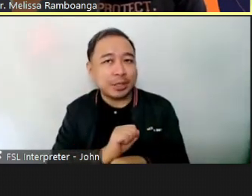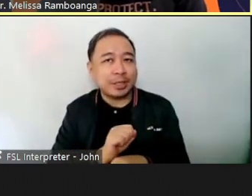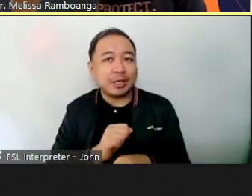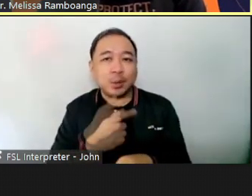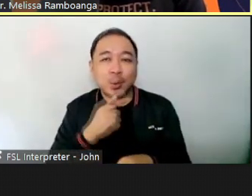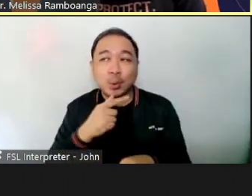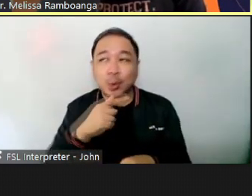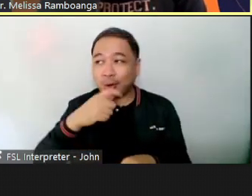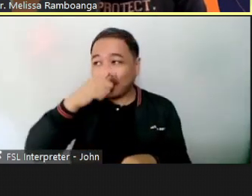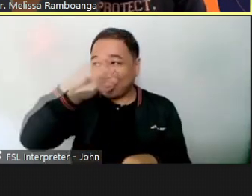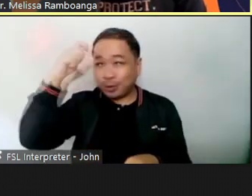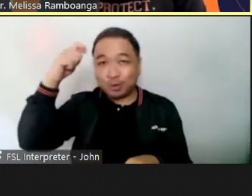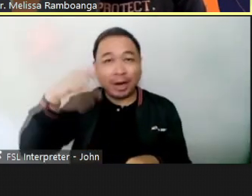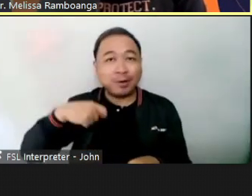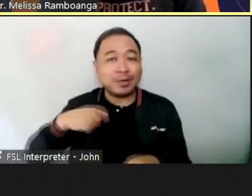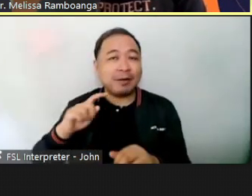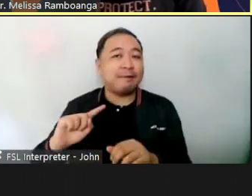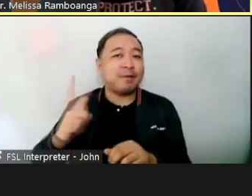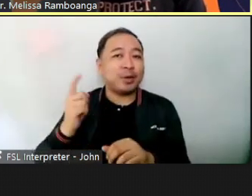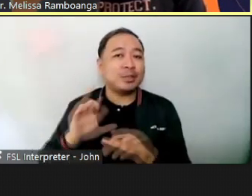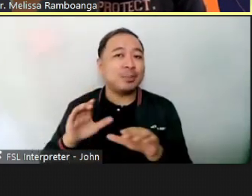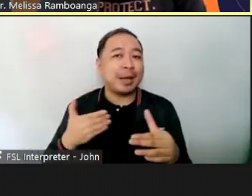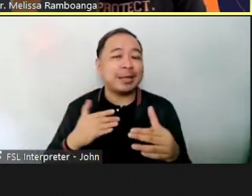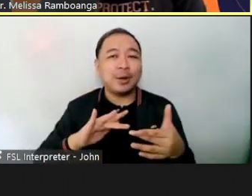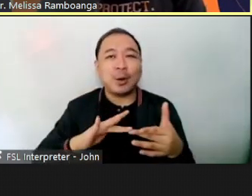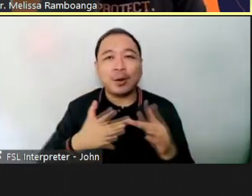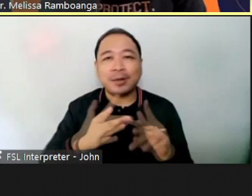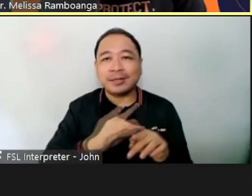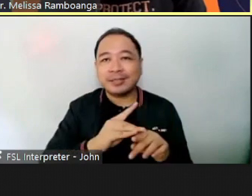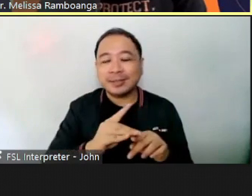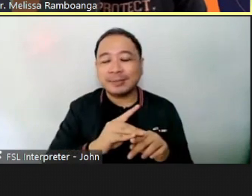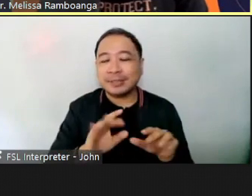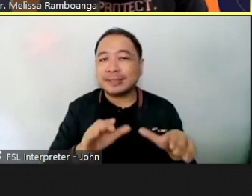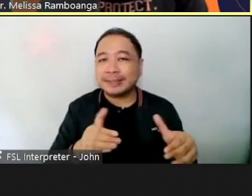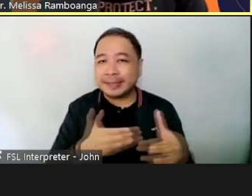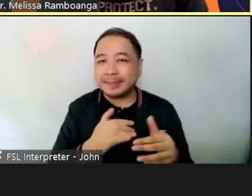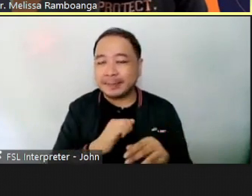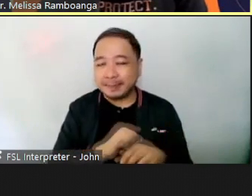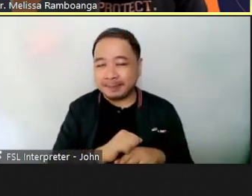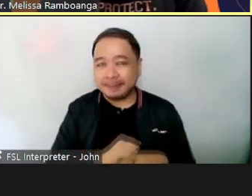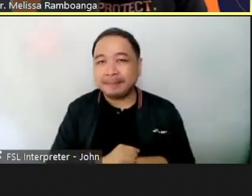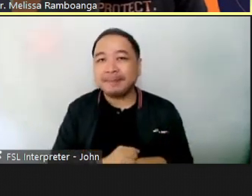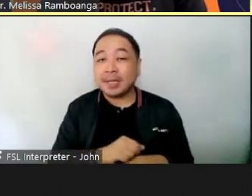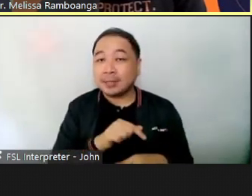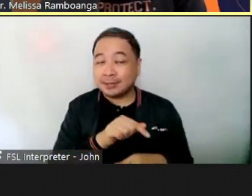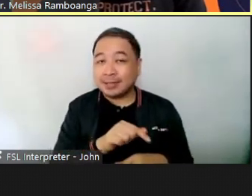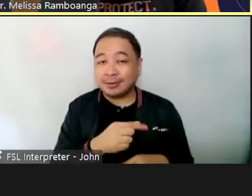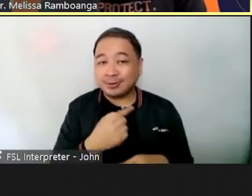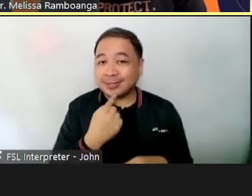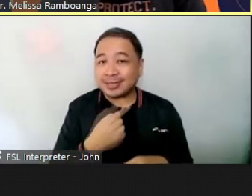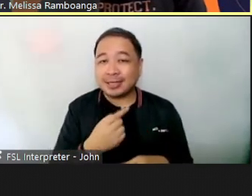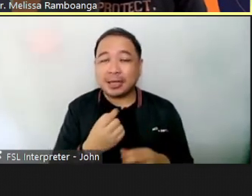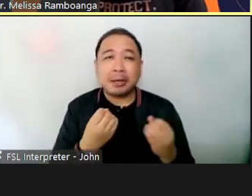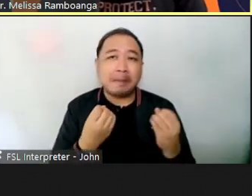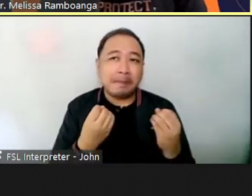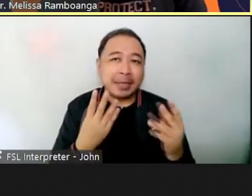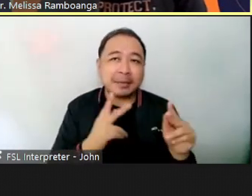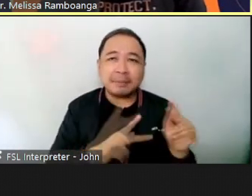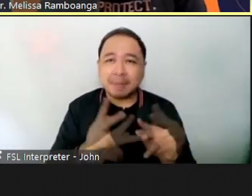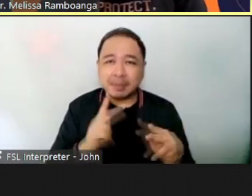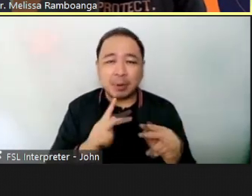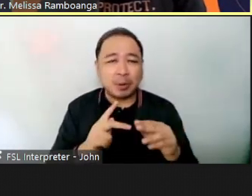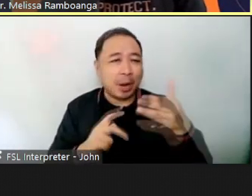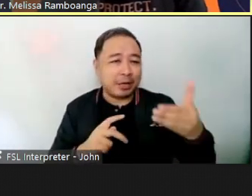of our first batch of online multidisciplinary team training. As they say, many are called, but